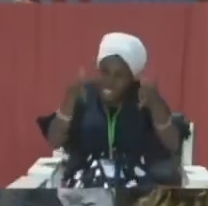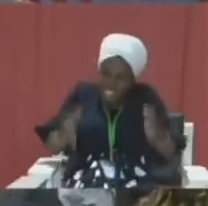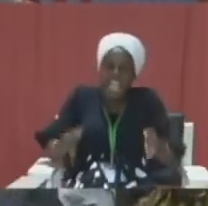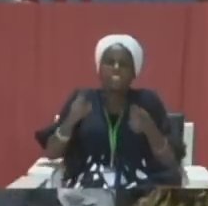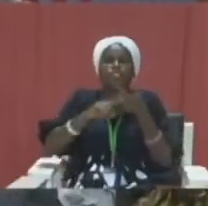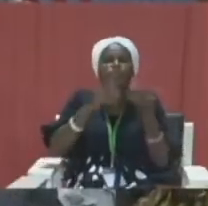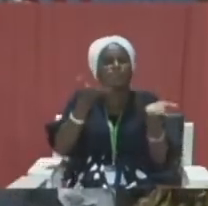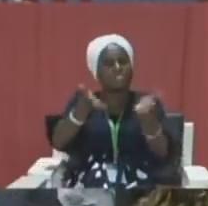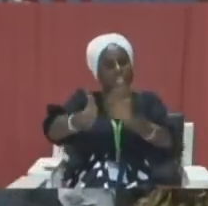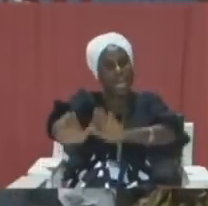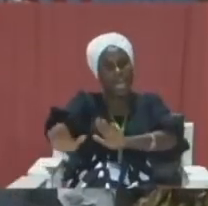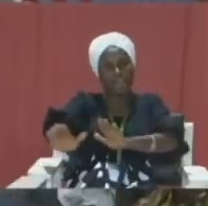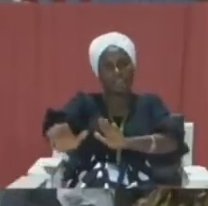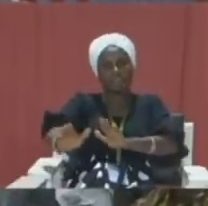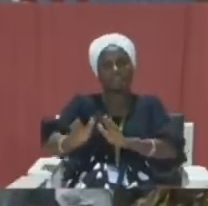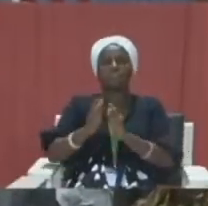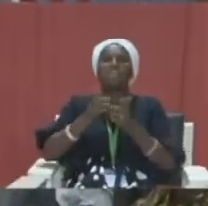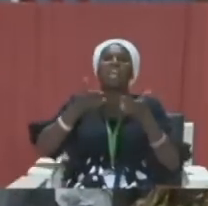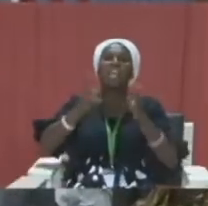Let us pray.